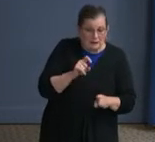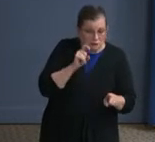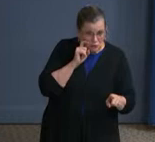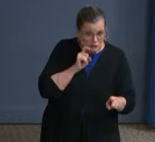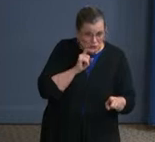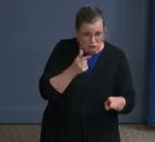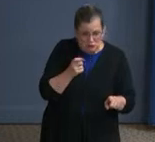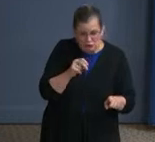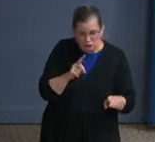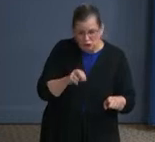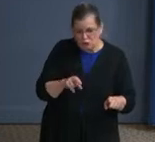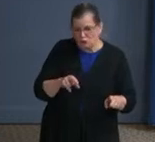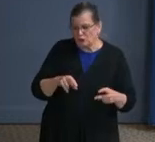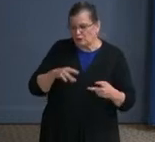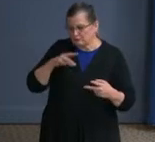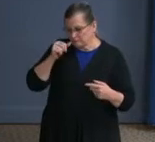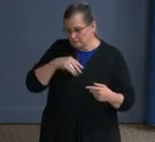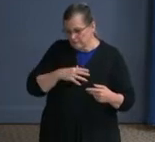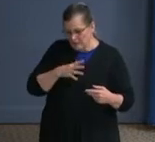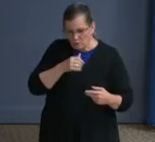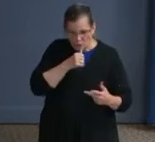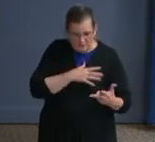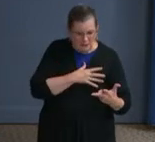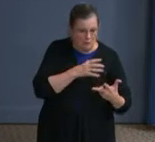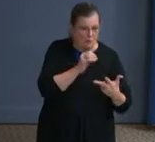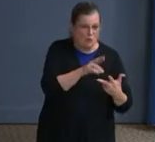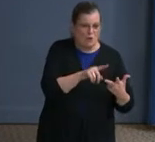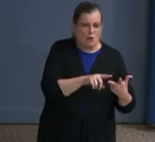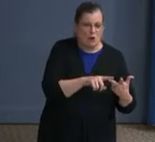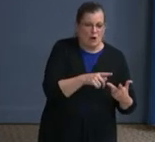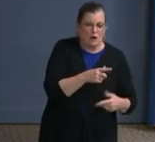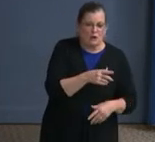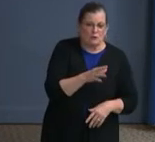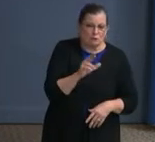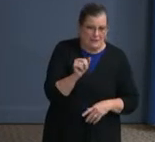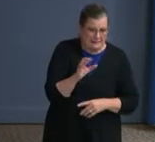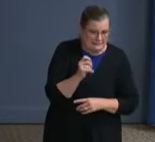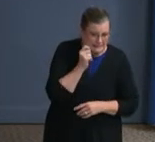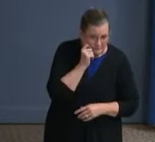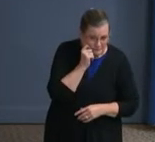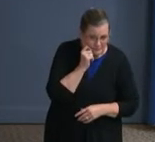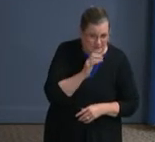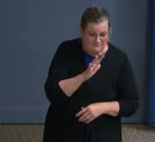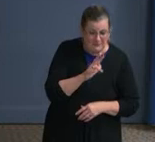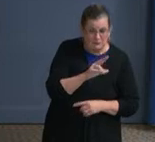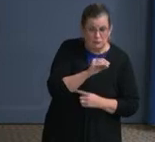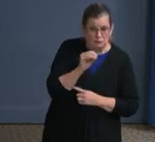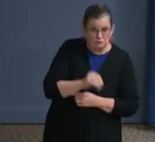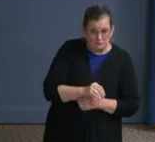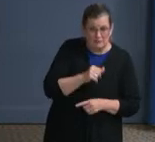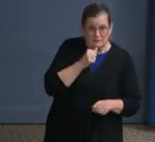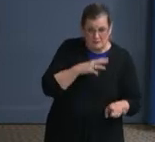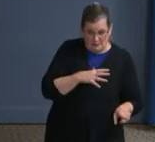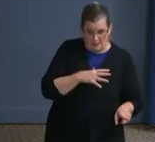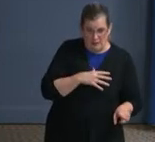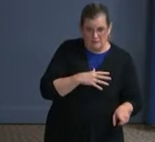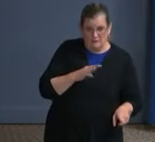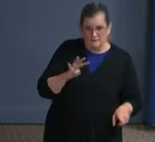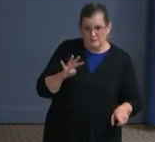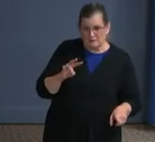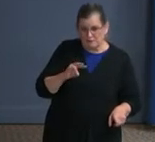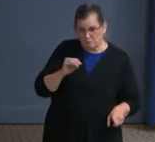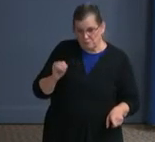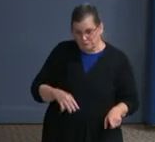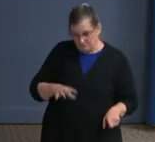53% were female, were women, and 47% were men.